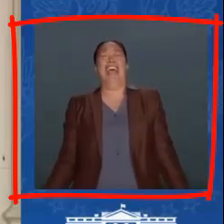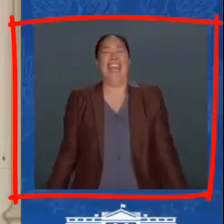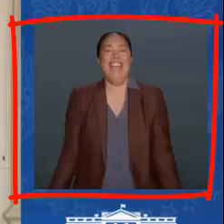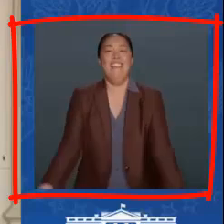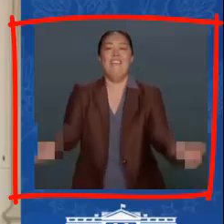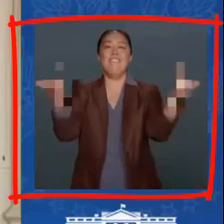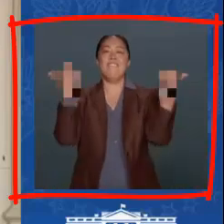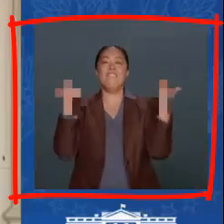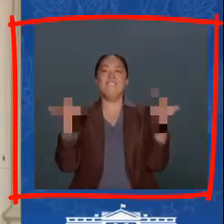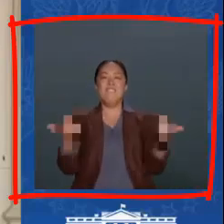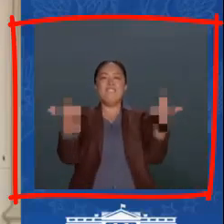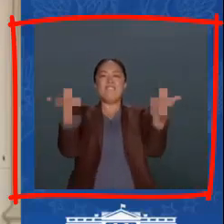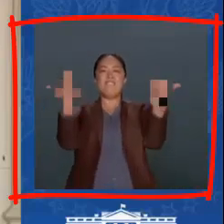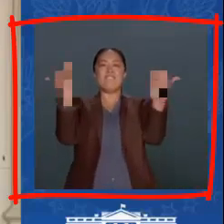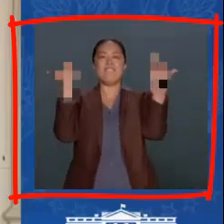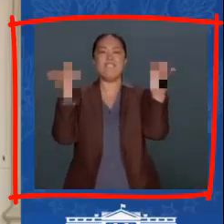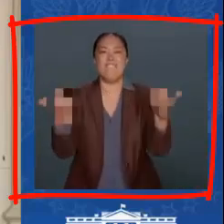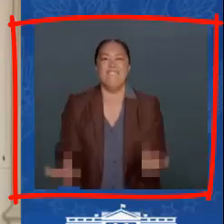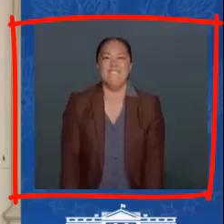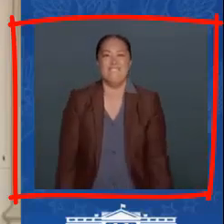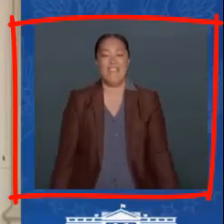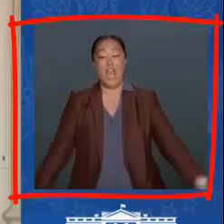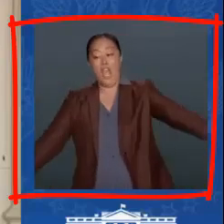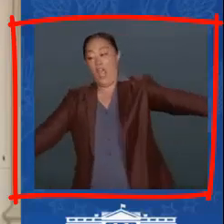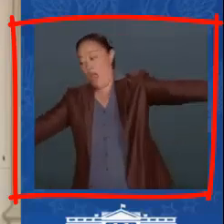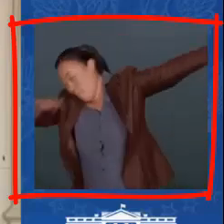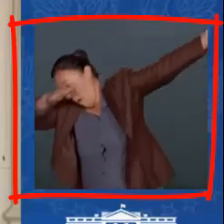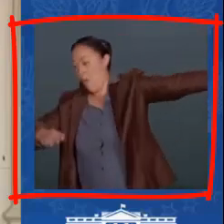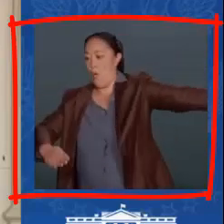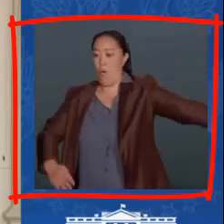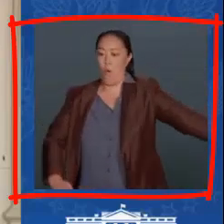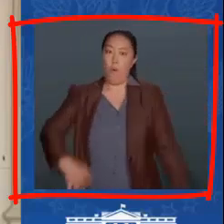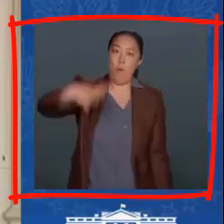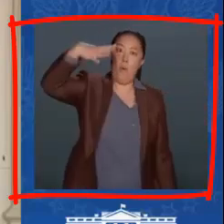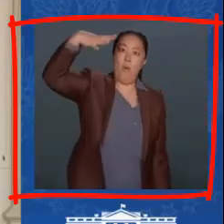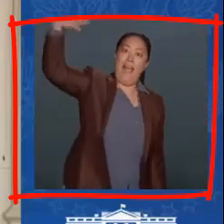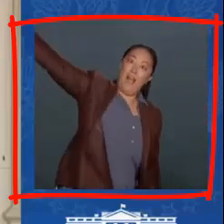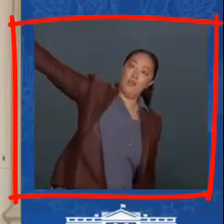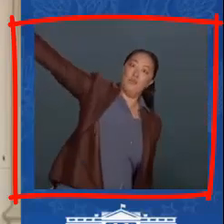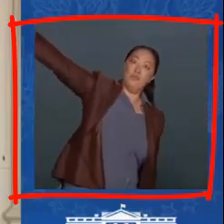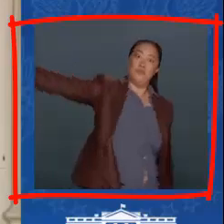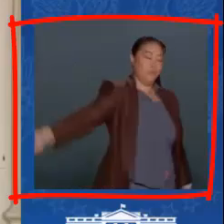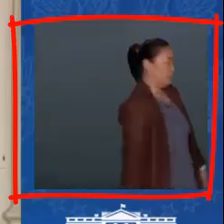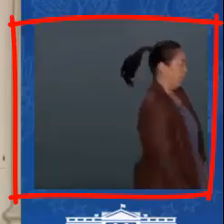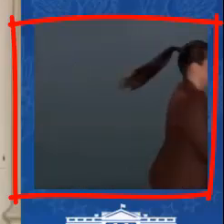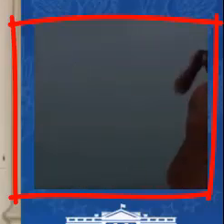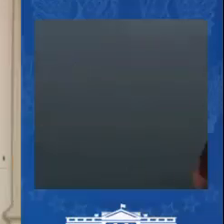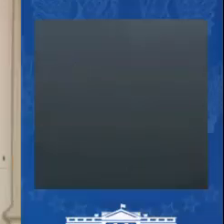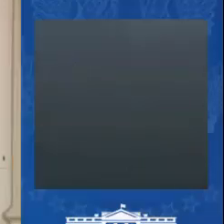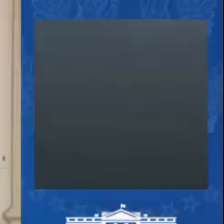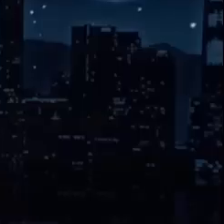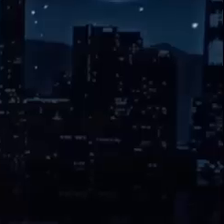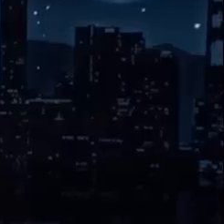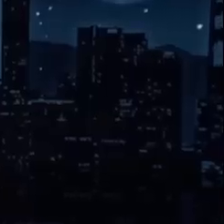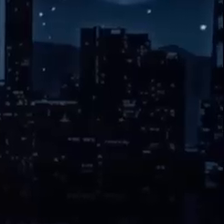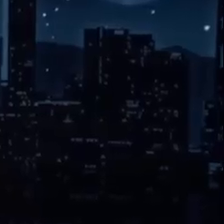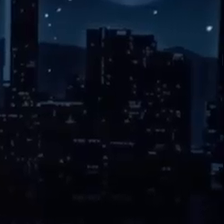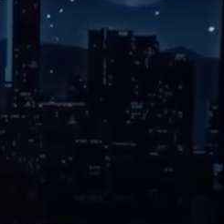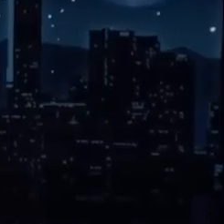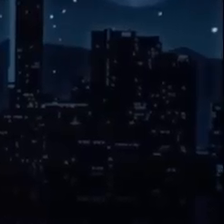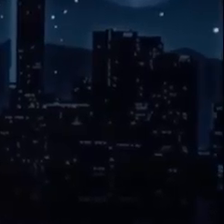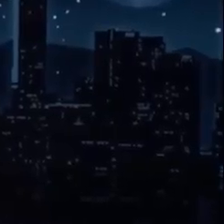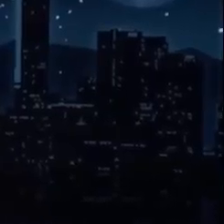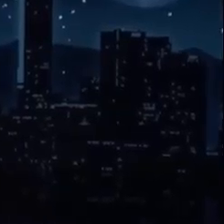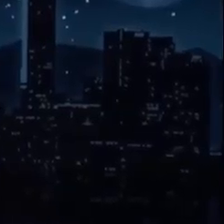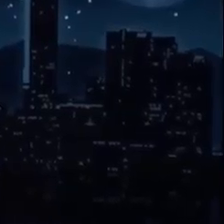It's irresponsible for anyone to say this was rigged just because they don't like the verdict. You know, I didn't know I spoke sign